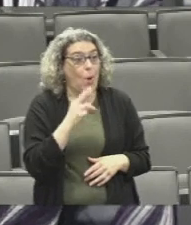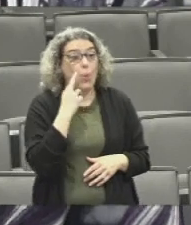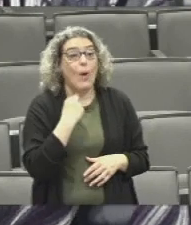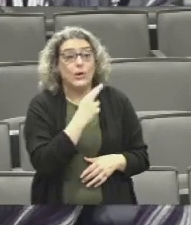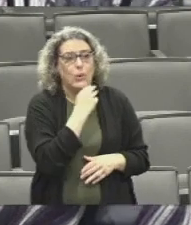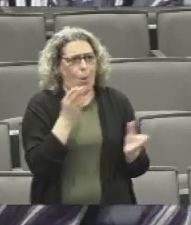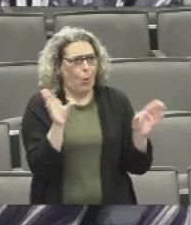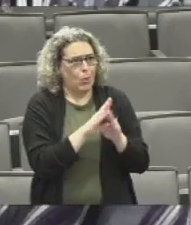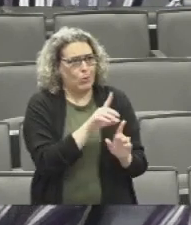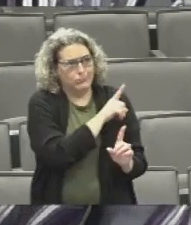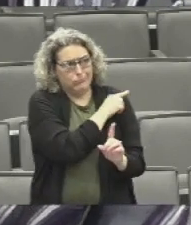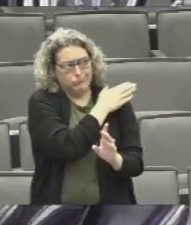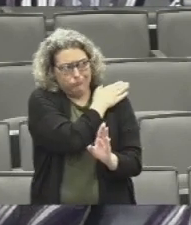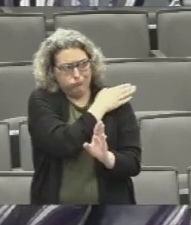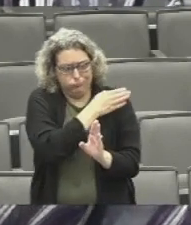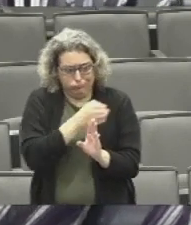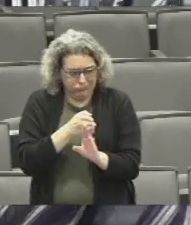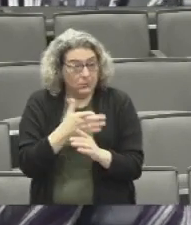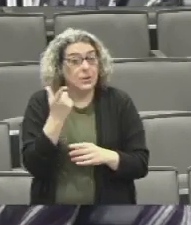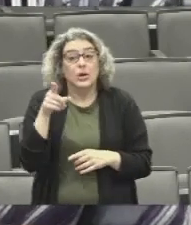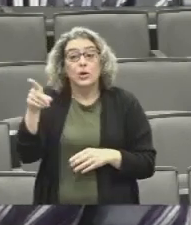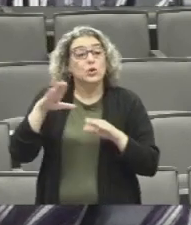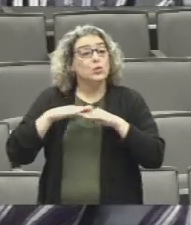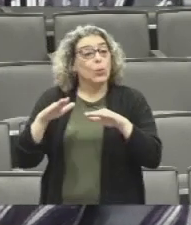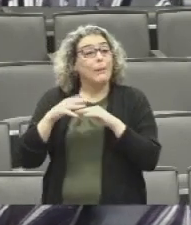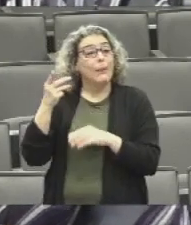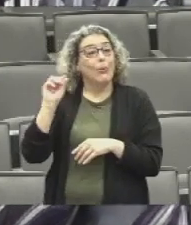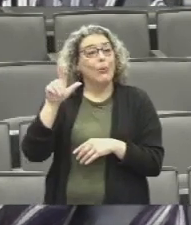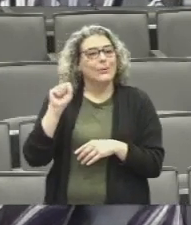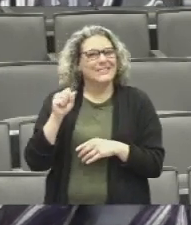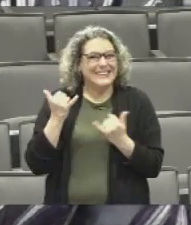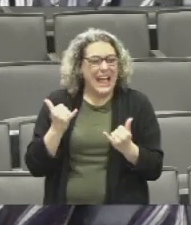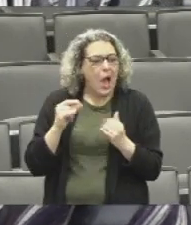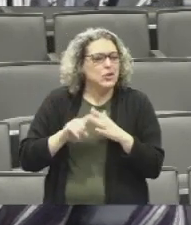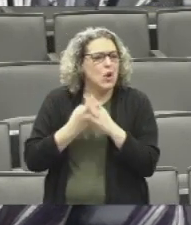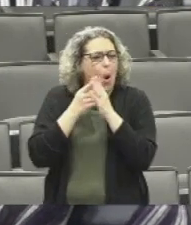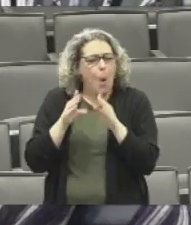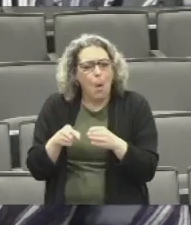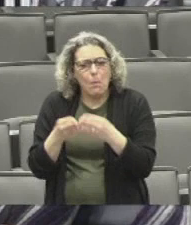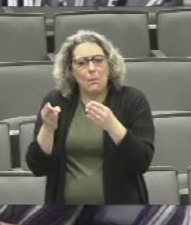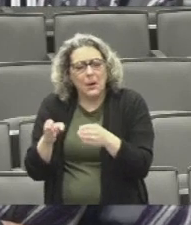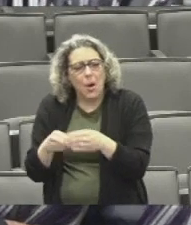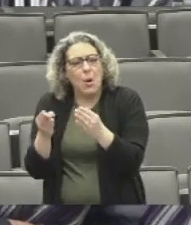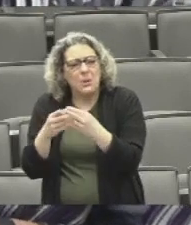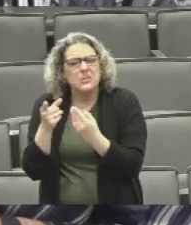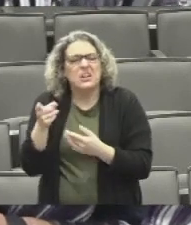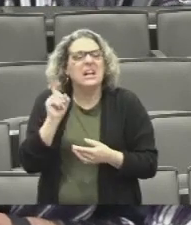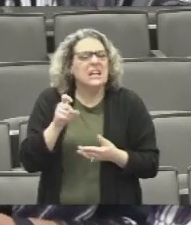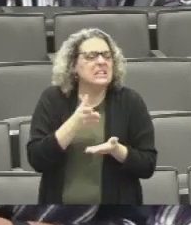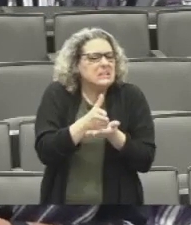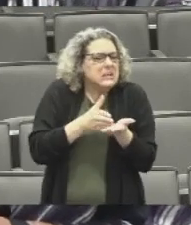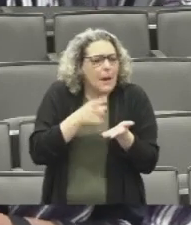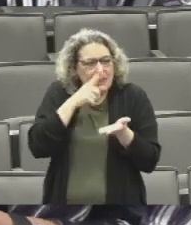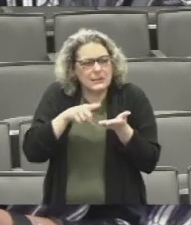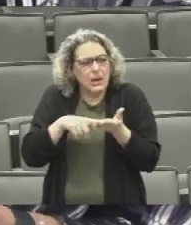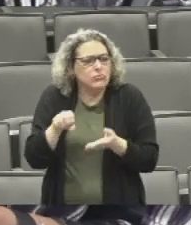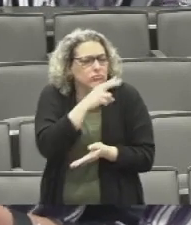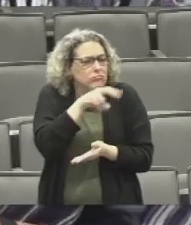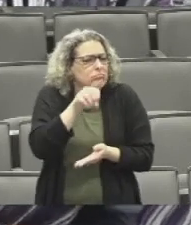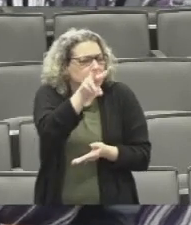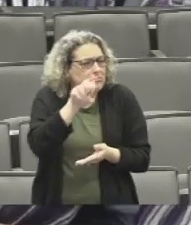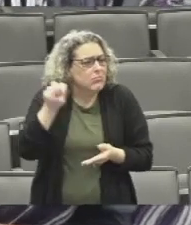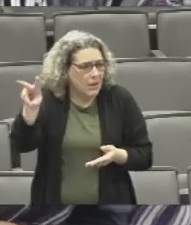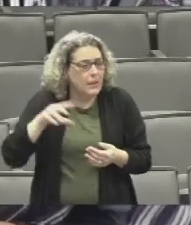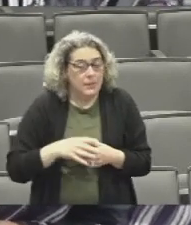ago. Swimming pools are just starting to open and needing some inspections. We